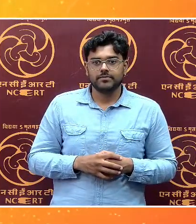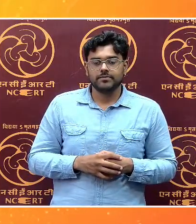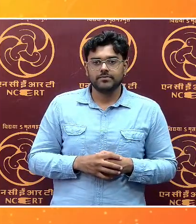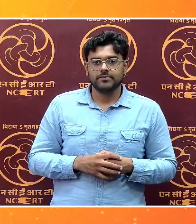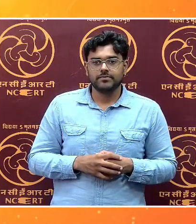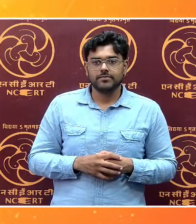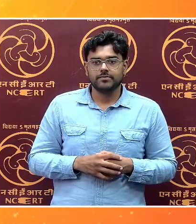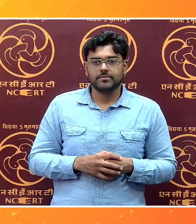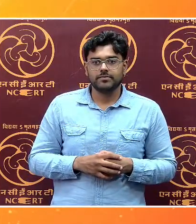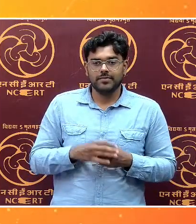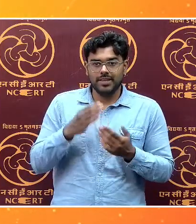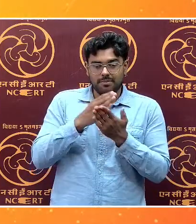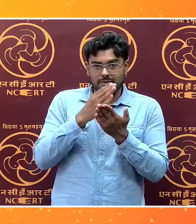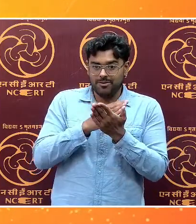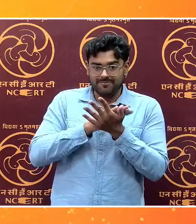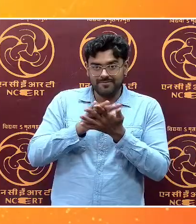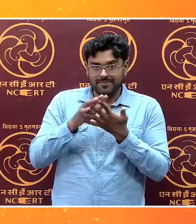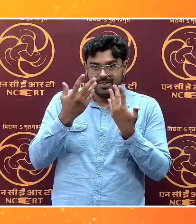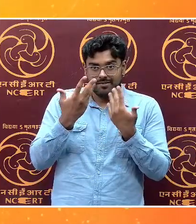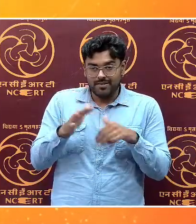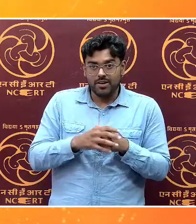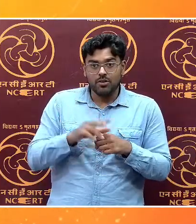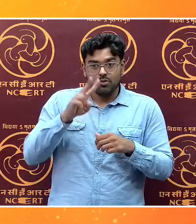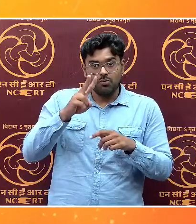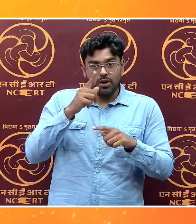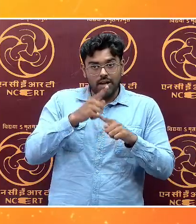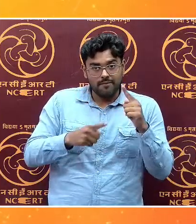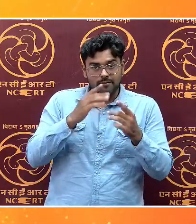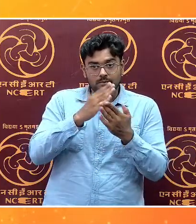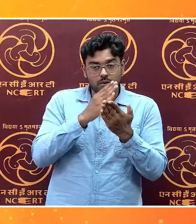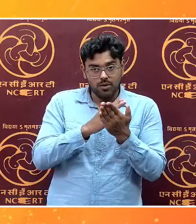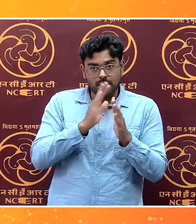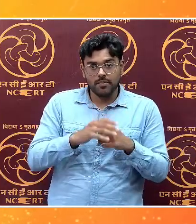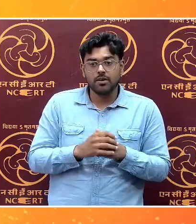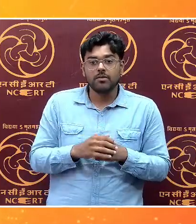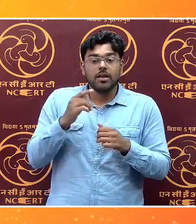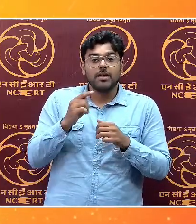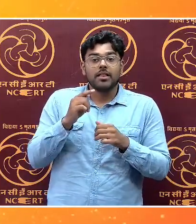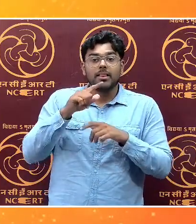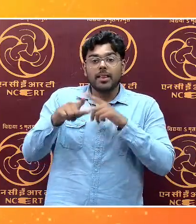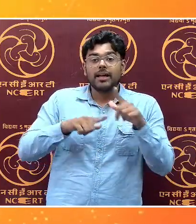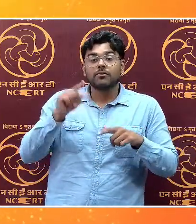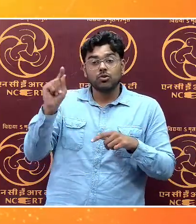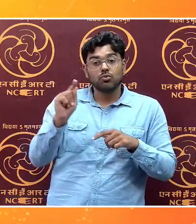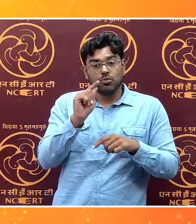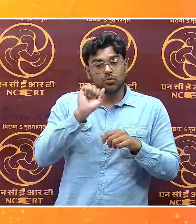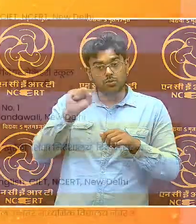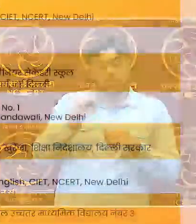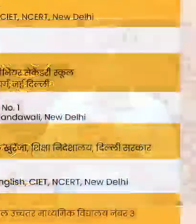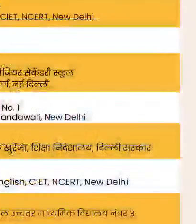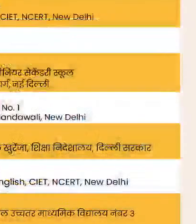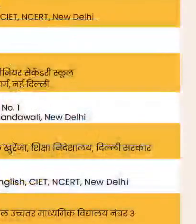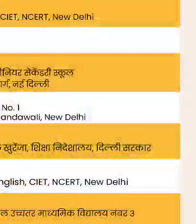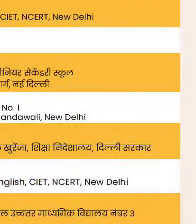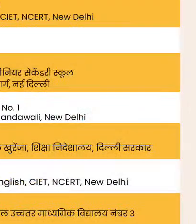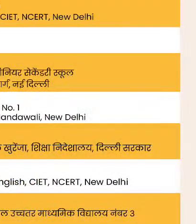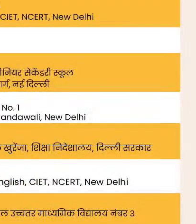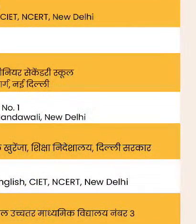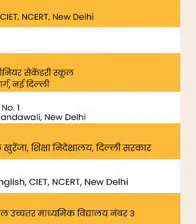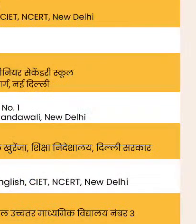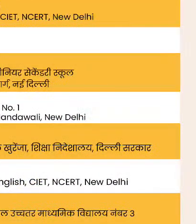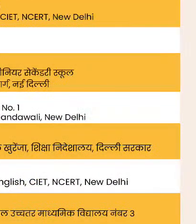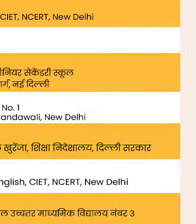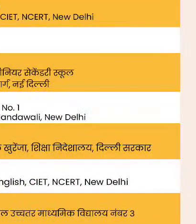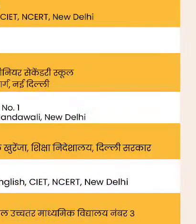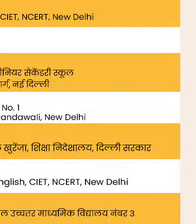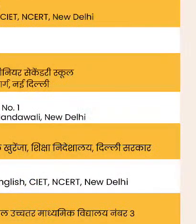colleague for 2:30 p.m. session, which is for Urdu, and the topic that we're going to cover is "Tayari mein hi